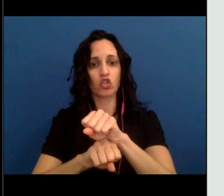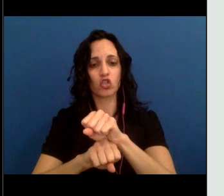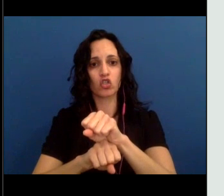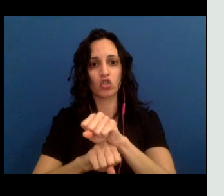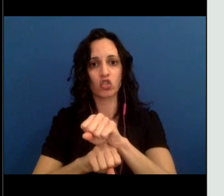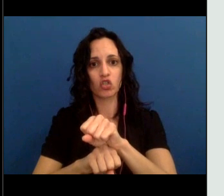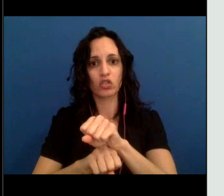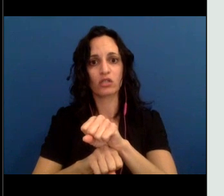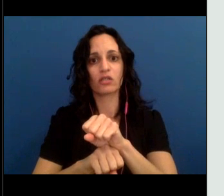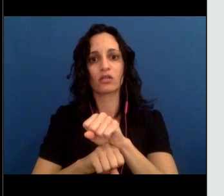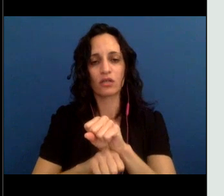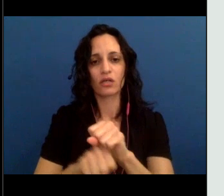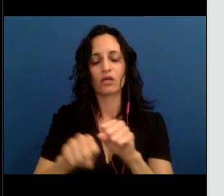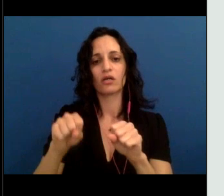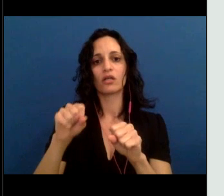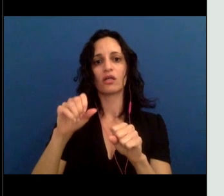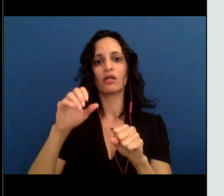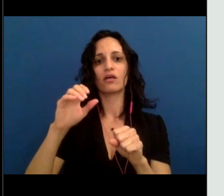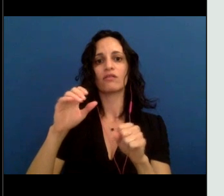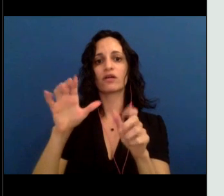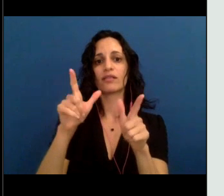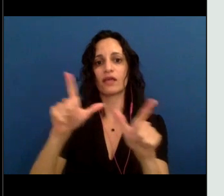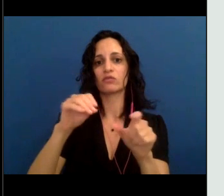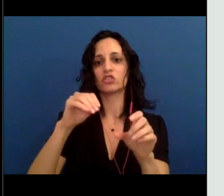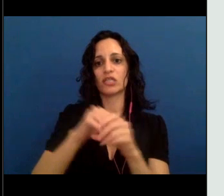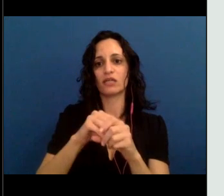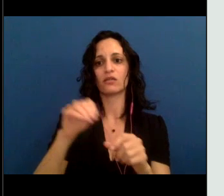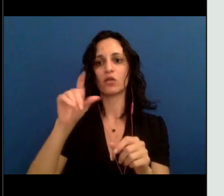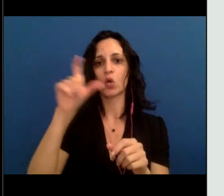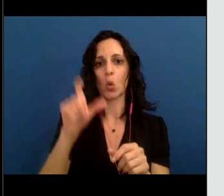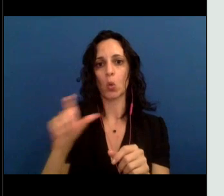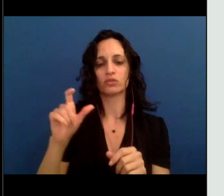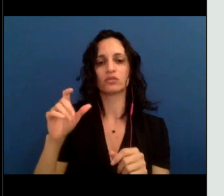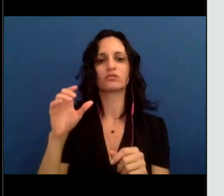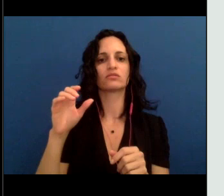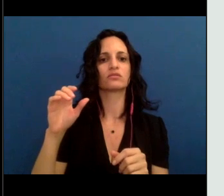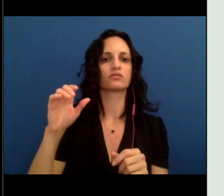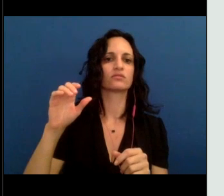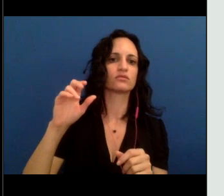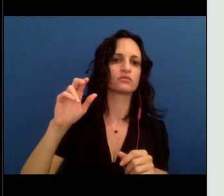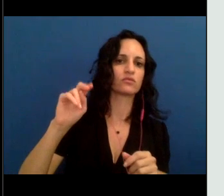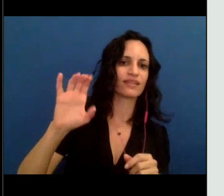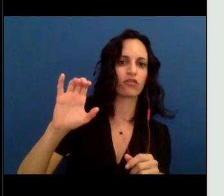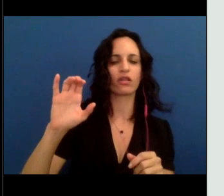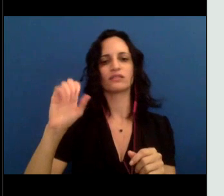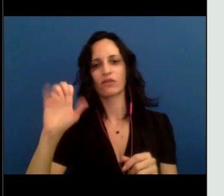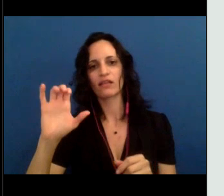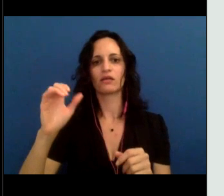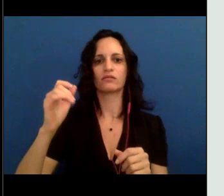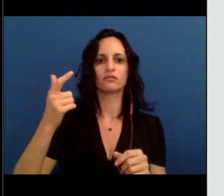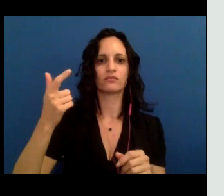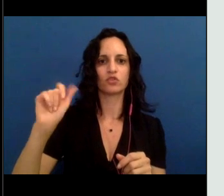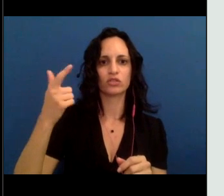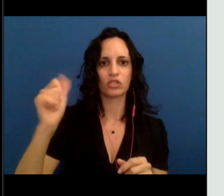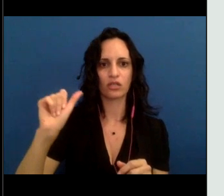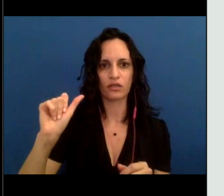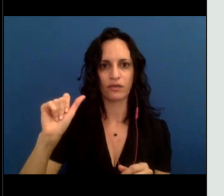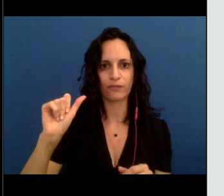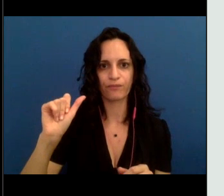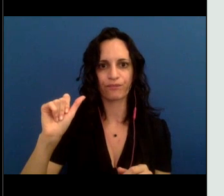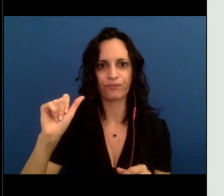in the coastal Carolinas and the islands off the shore of Georgia and the Carolinas, who I also might argue